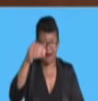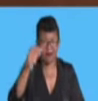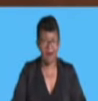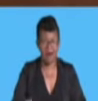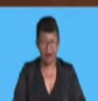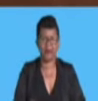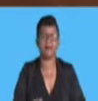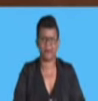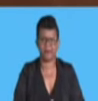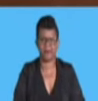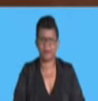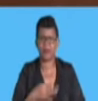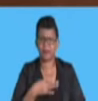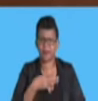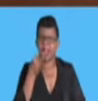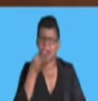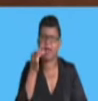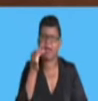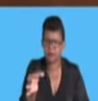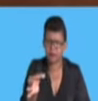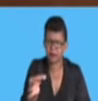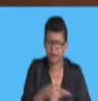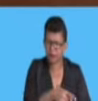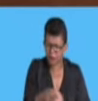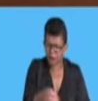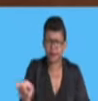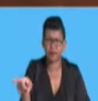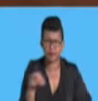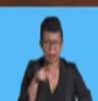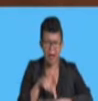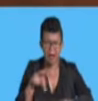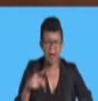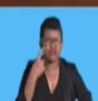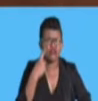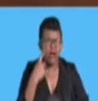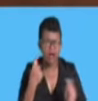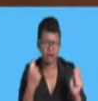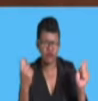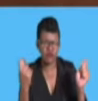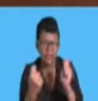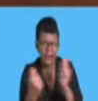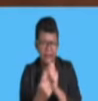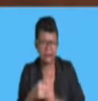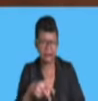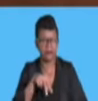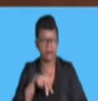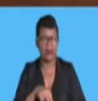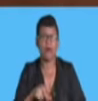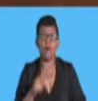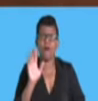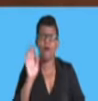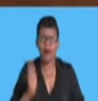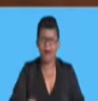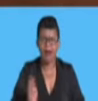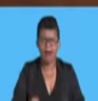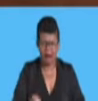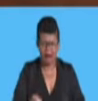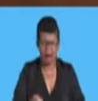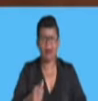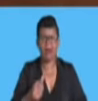to request for this August House to consider amending the standing orders to allow the people of Fiji to